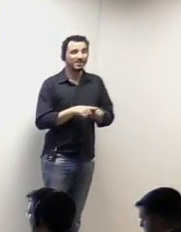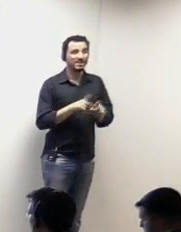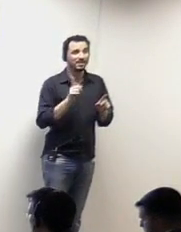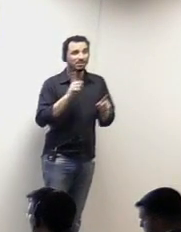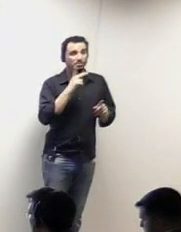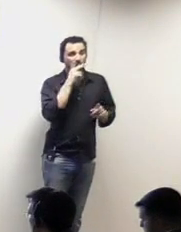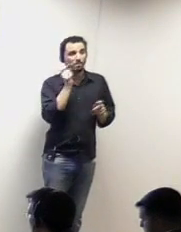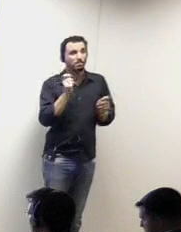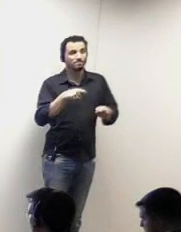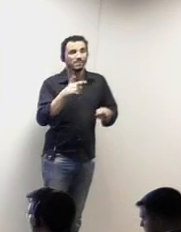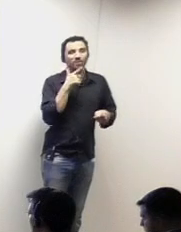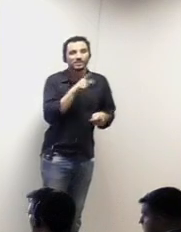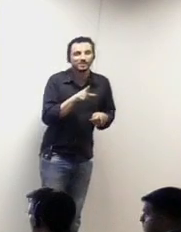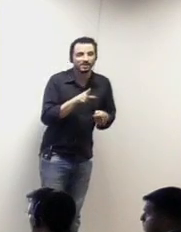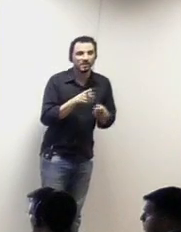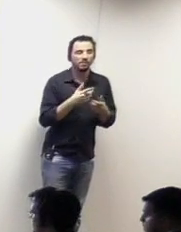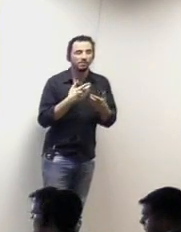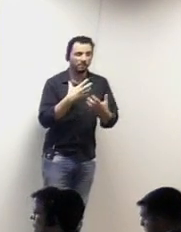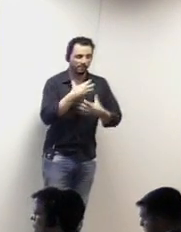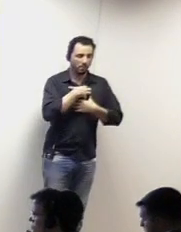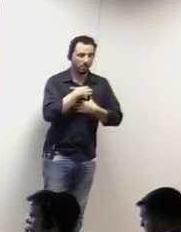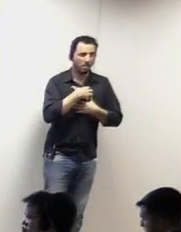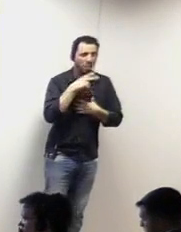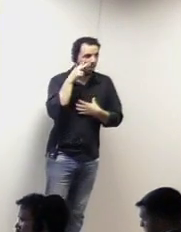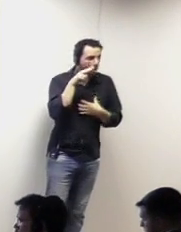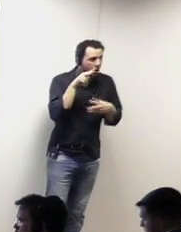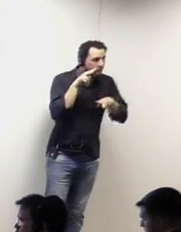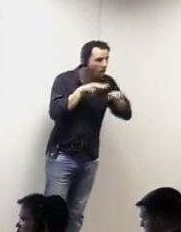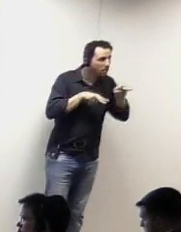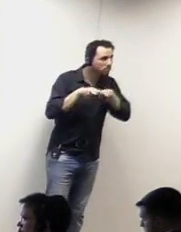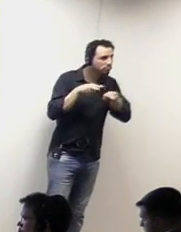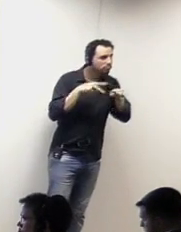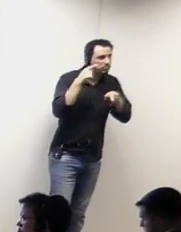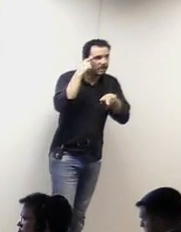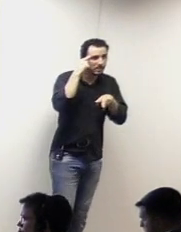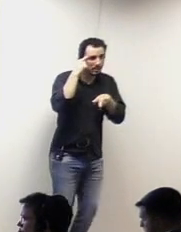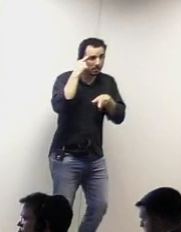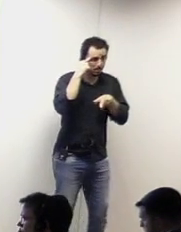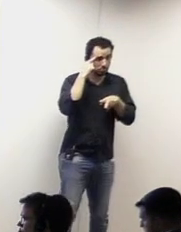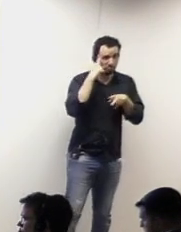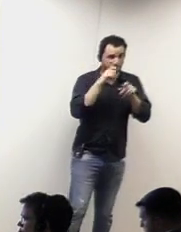at problems. Systems thinking is the only methodology that allows that.